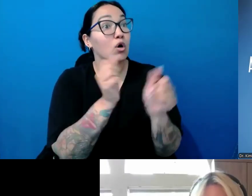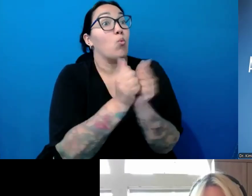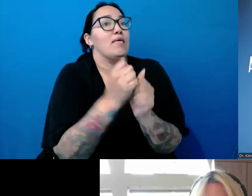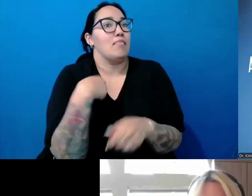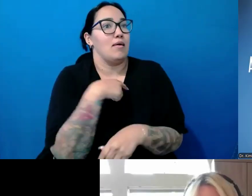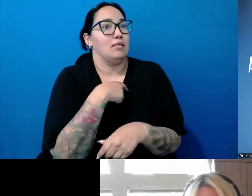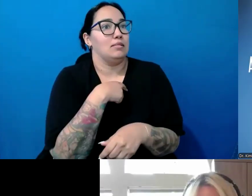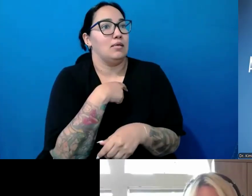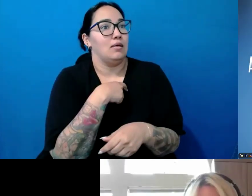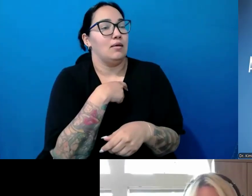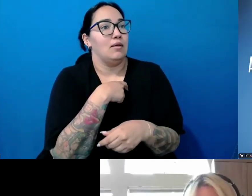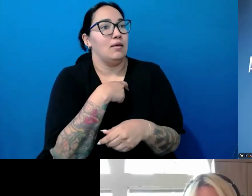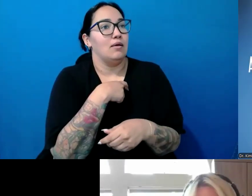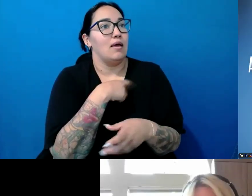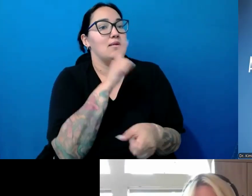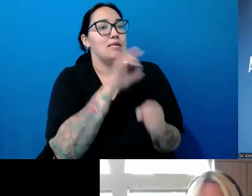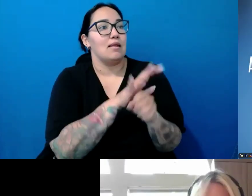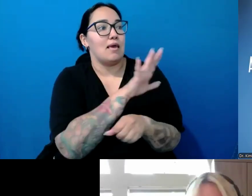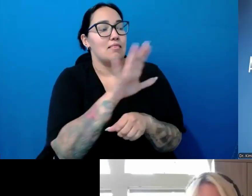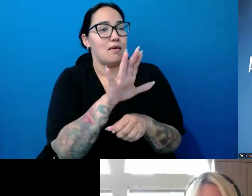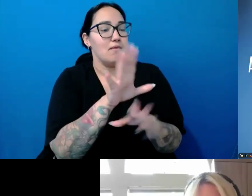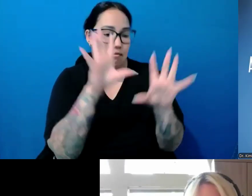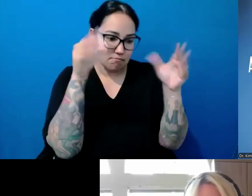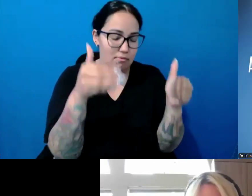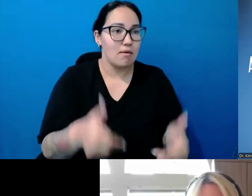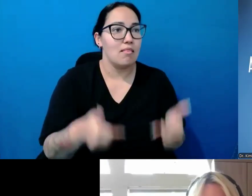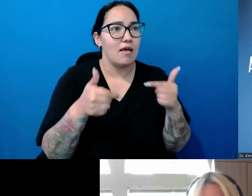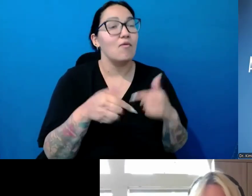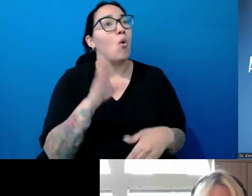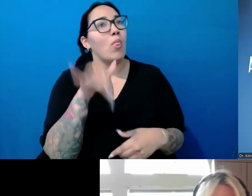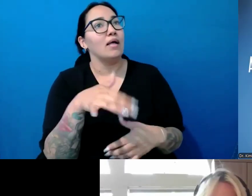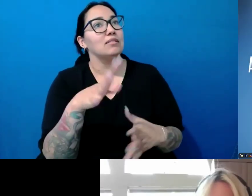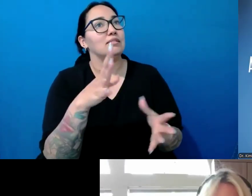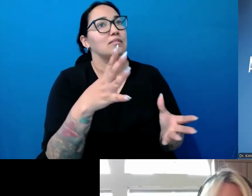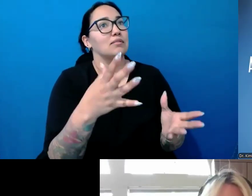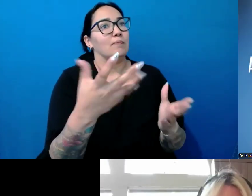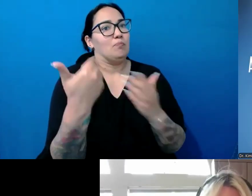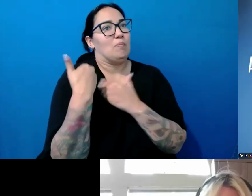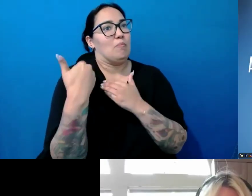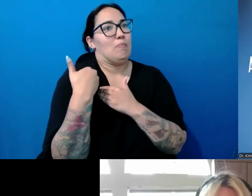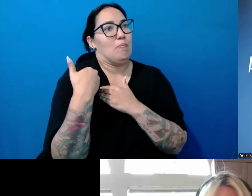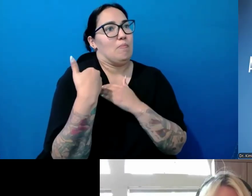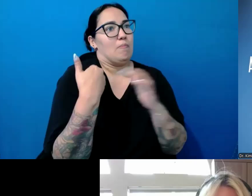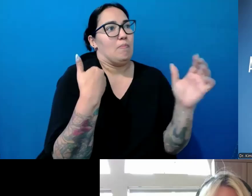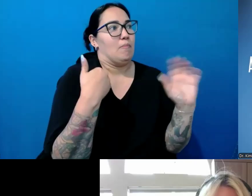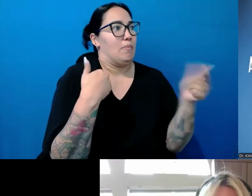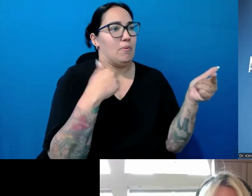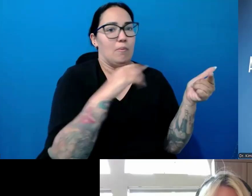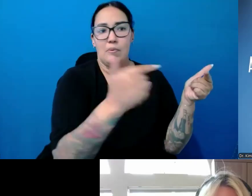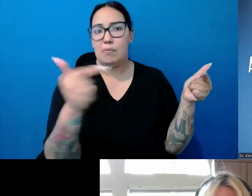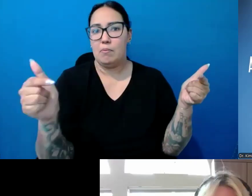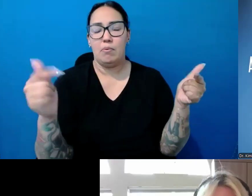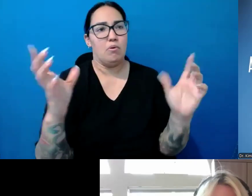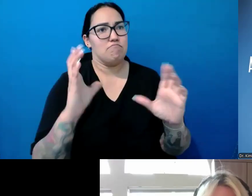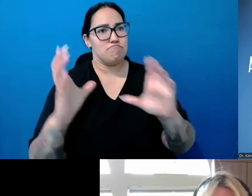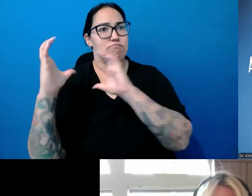want to dedicate their life. And it's like, okay, that's carrying the torch. Like, it's hard to lose hope when you have a